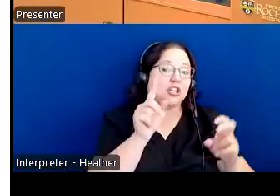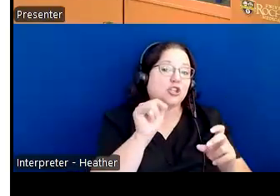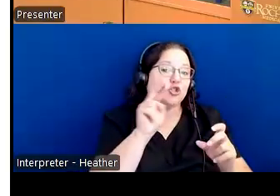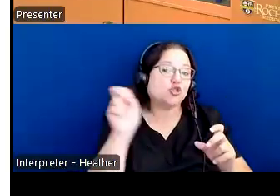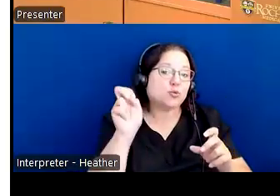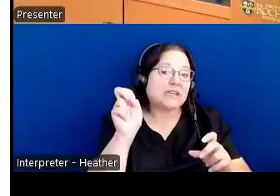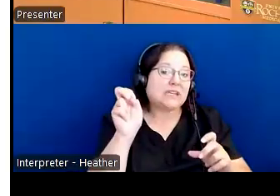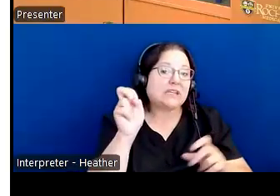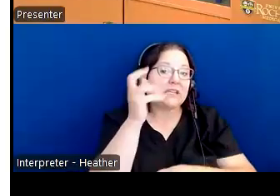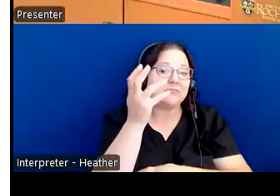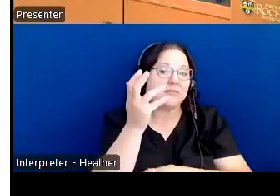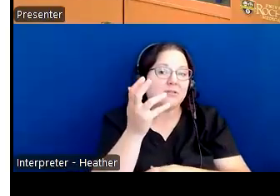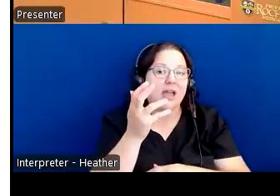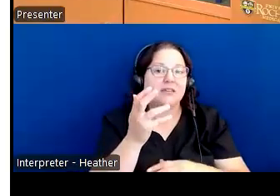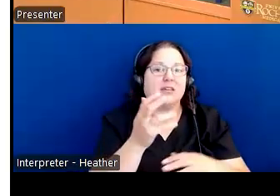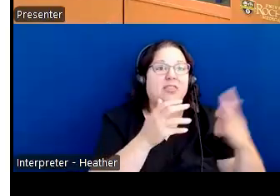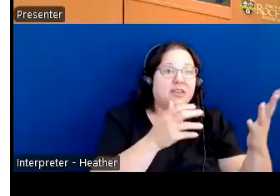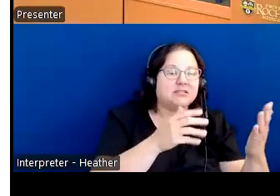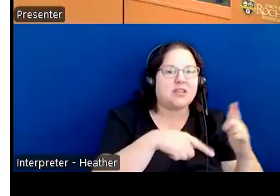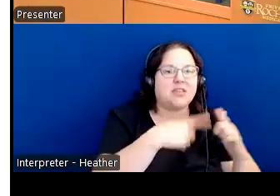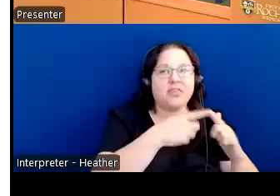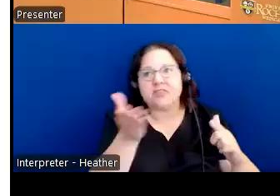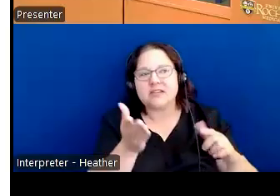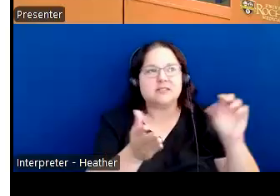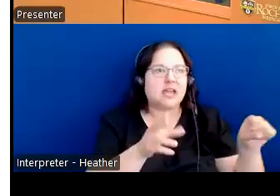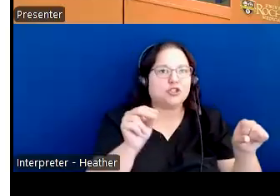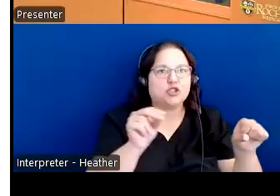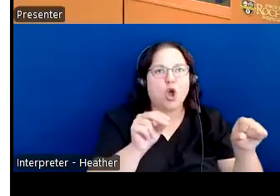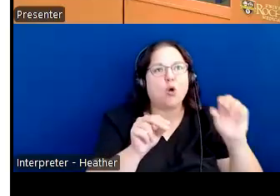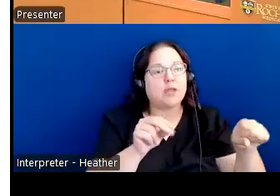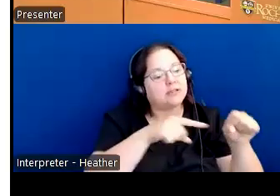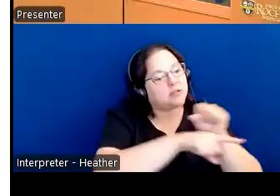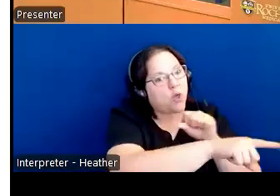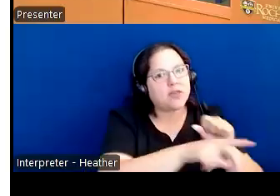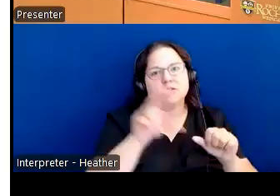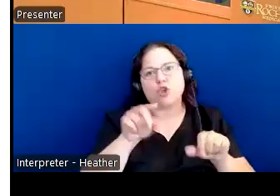forest, especially if this is going to be clinician facing, right? Like what are the steps that lead to risk?